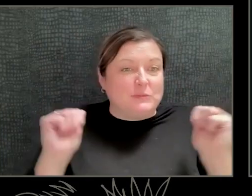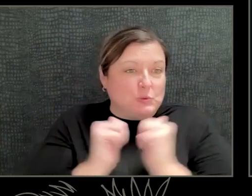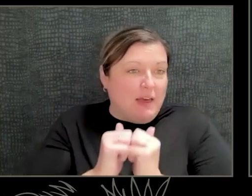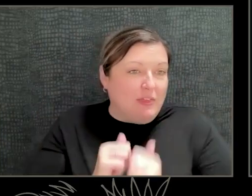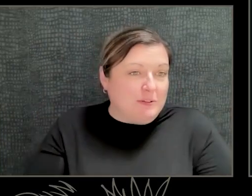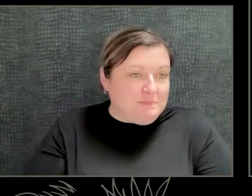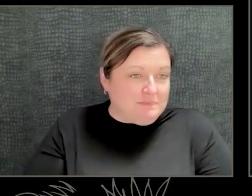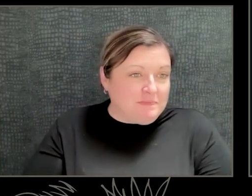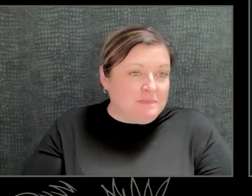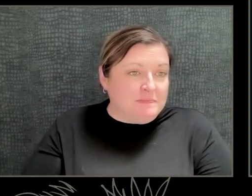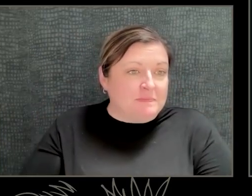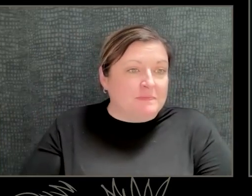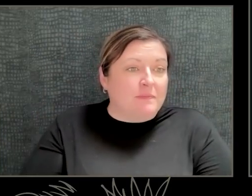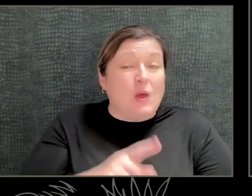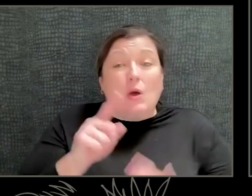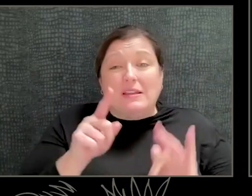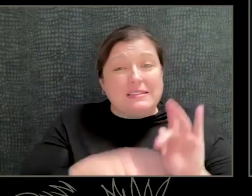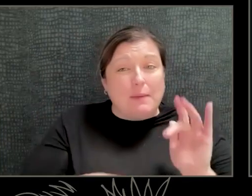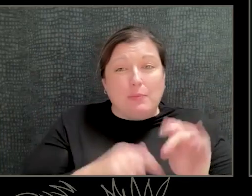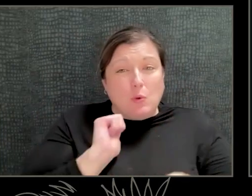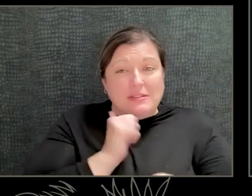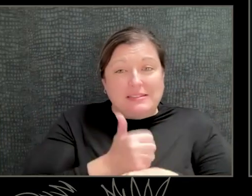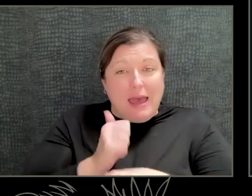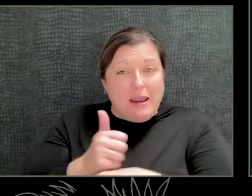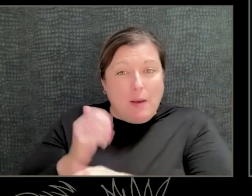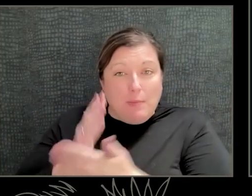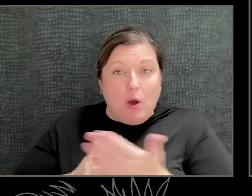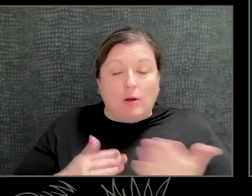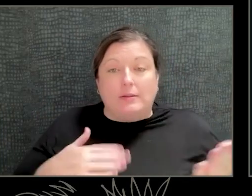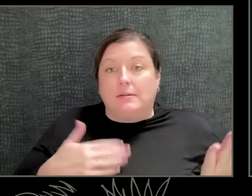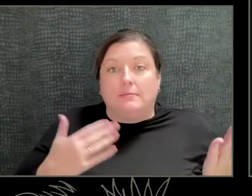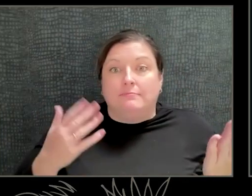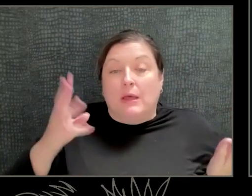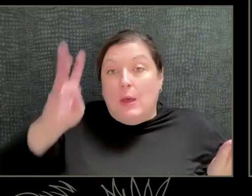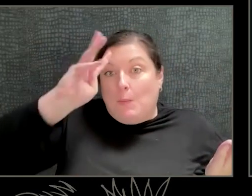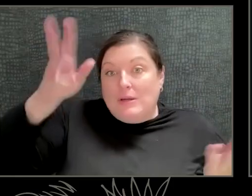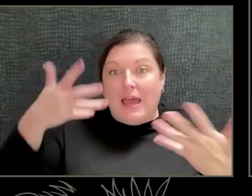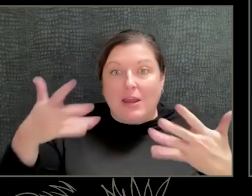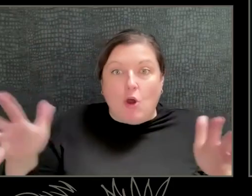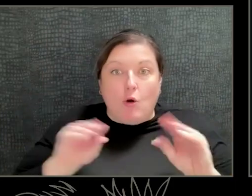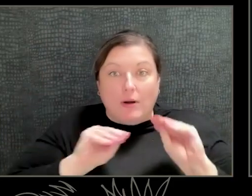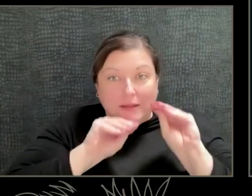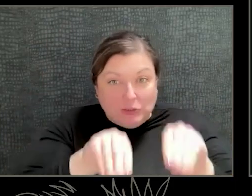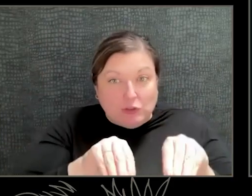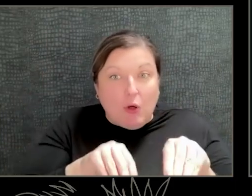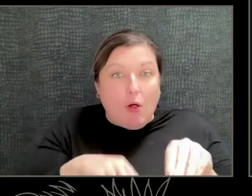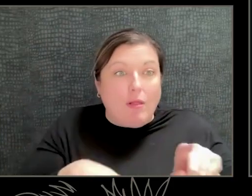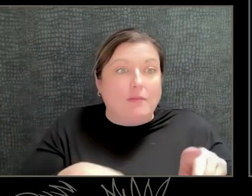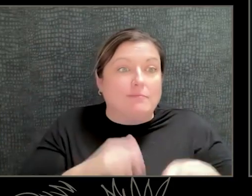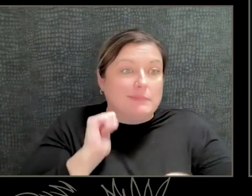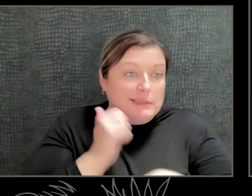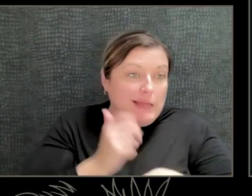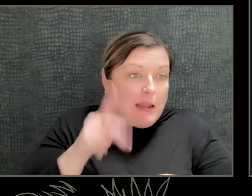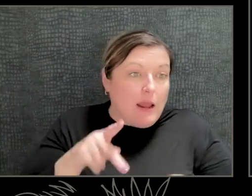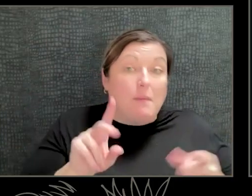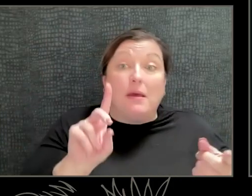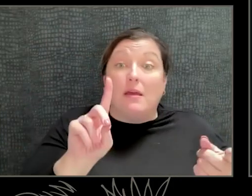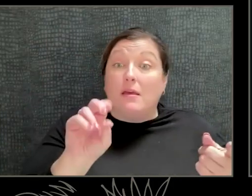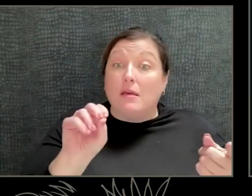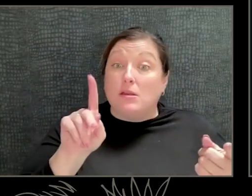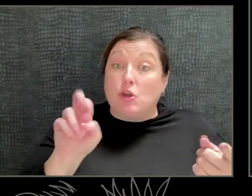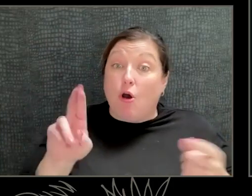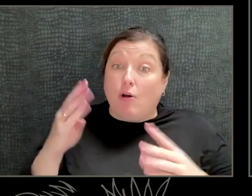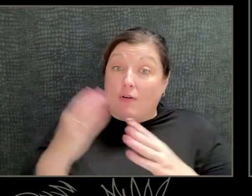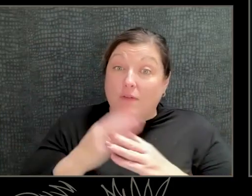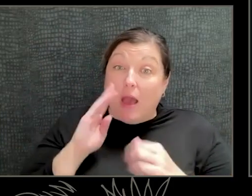So we're going to skip through like the setup parts. Let's imagine we have Docker installed and set up. This is the Docker file that we're